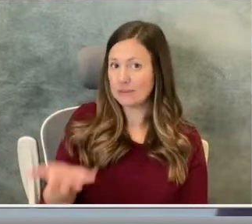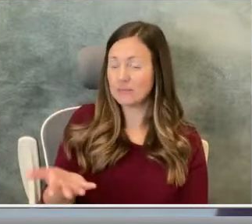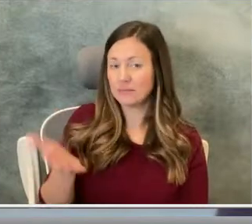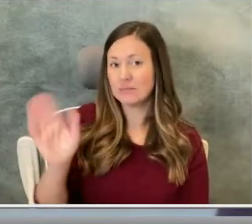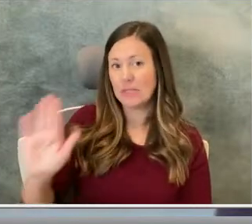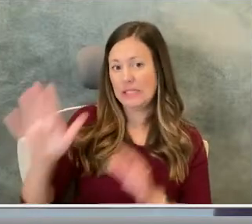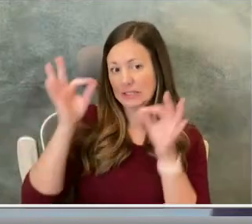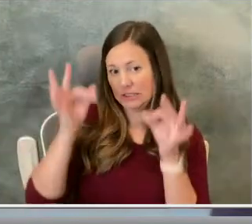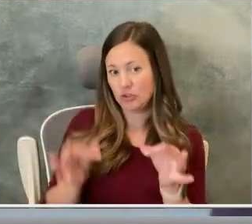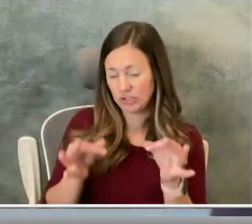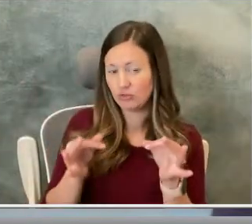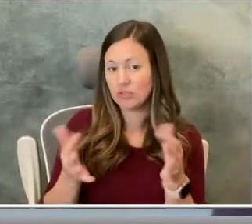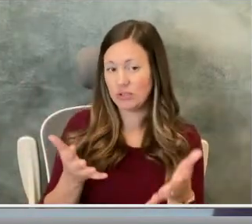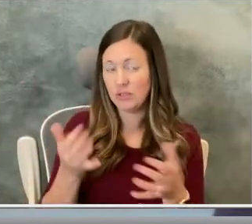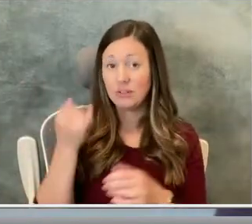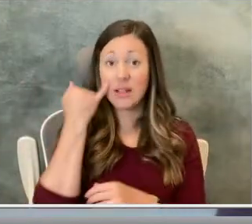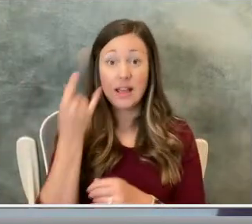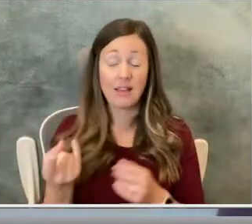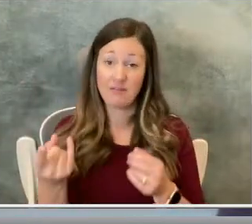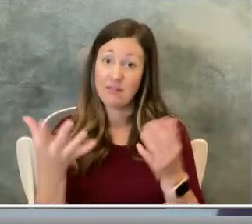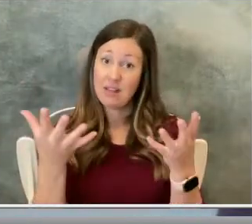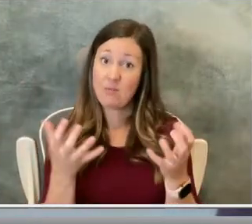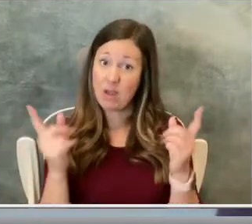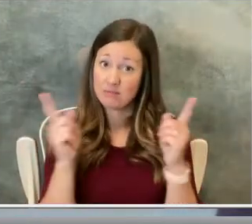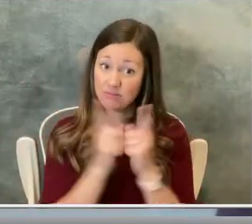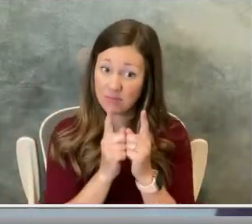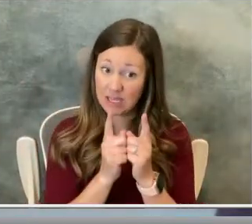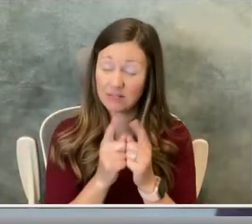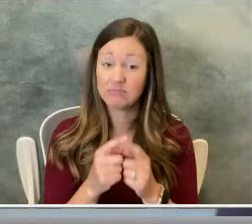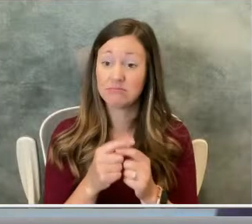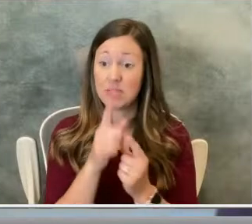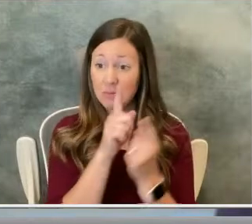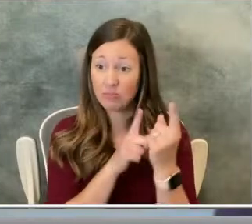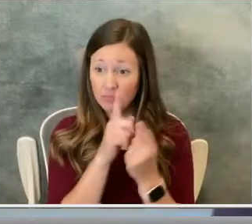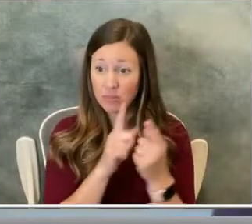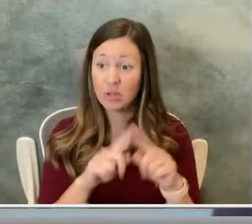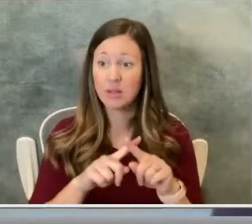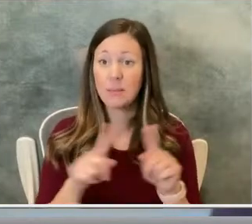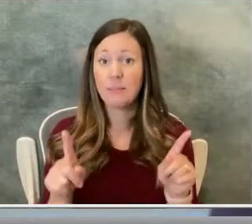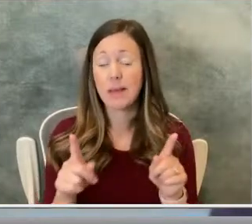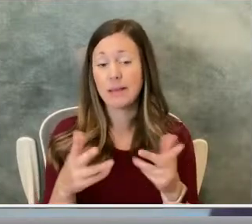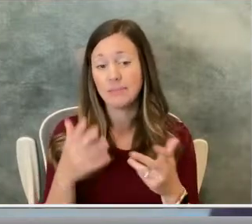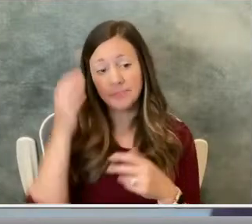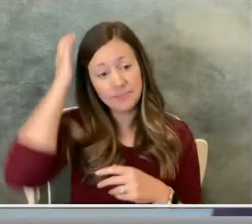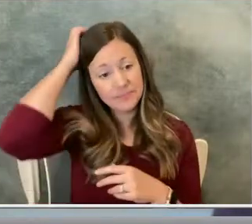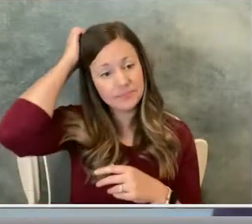does he want to meet in person? But I say